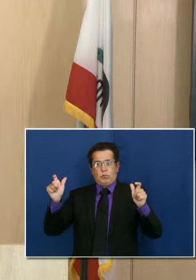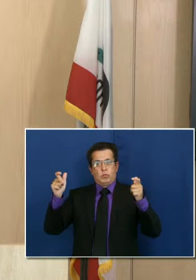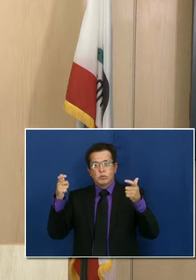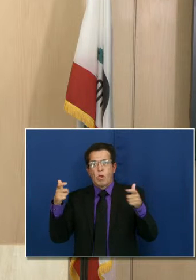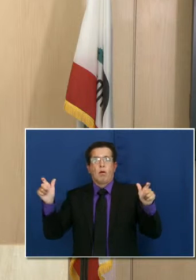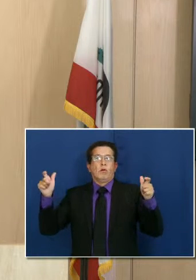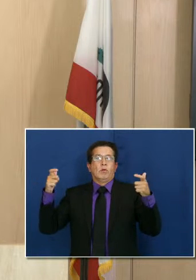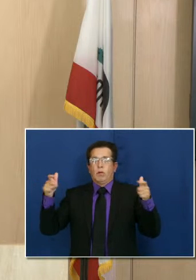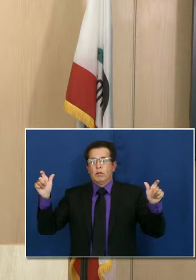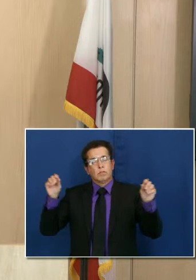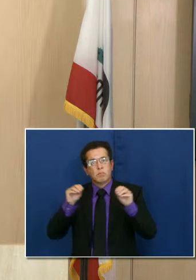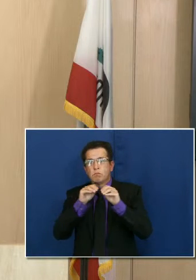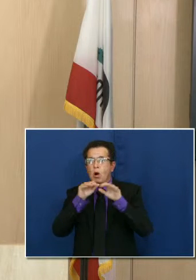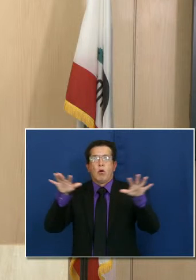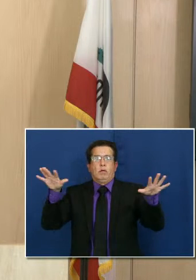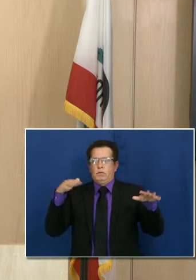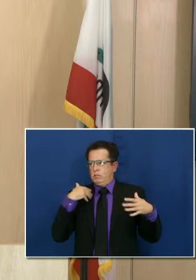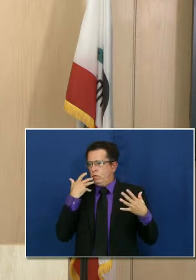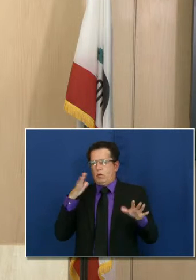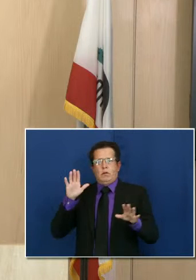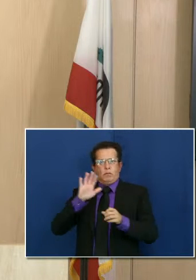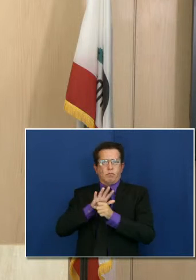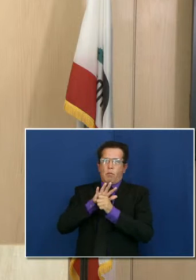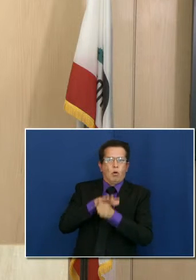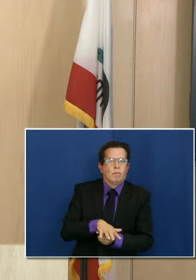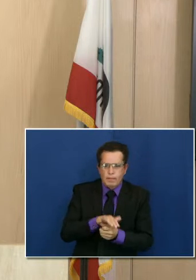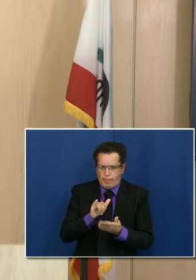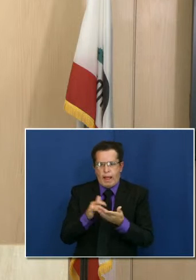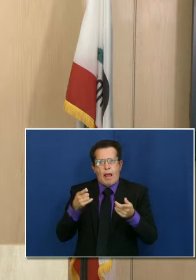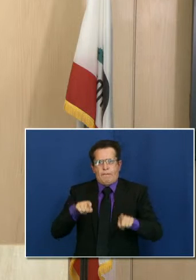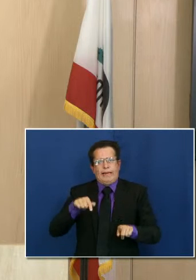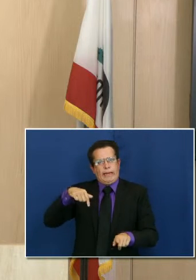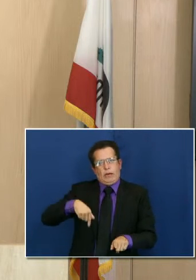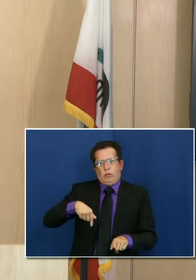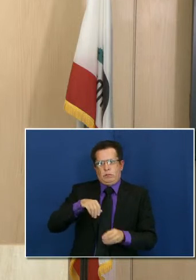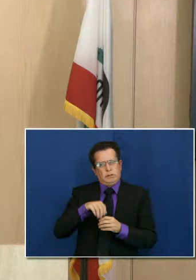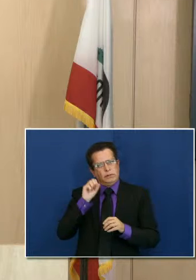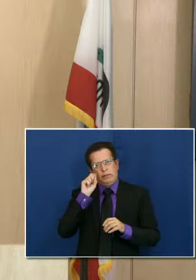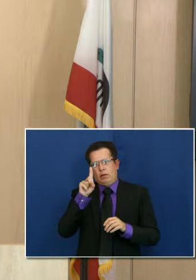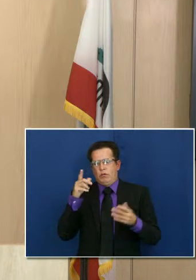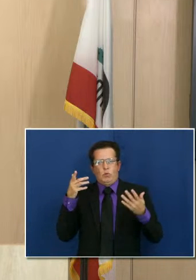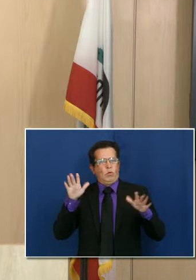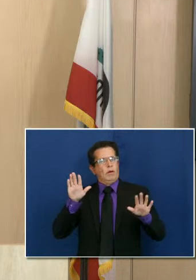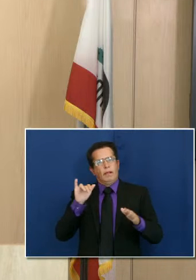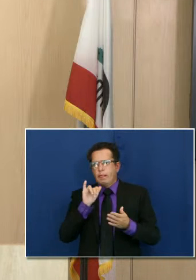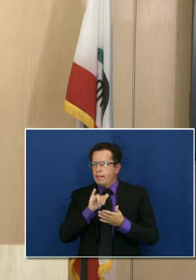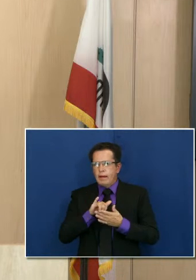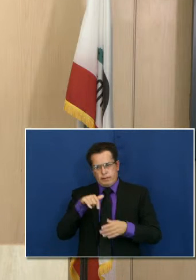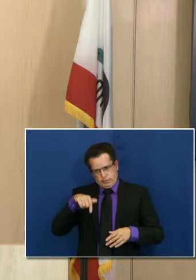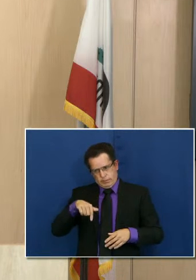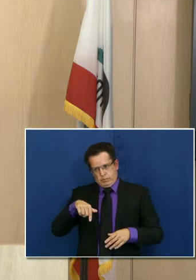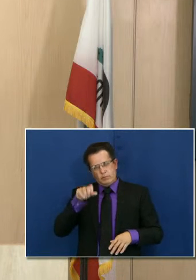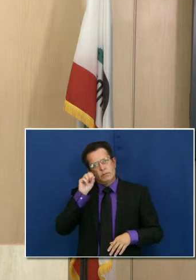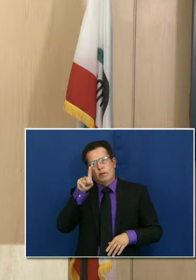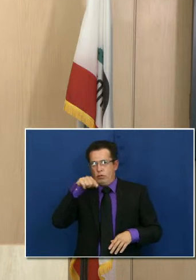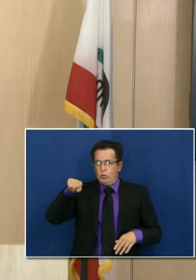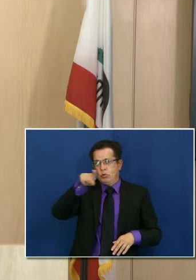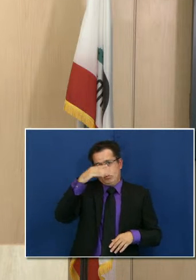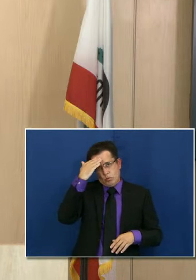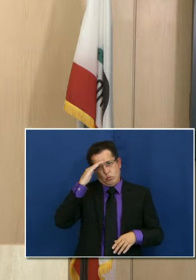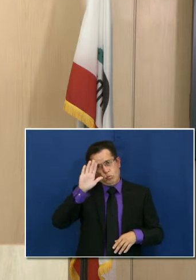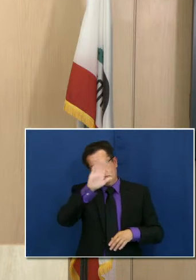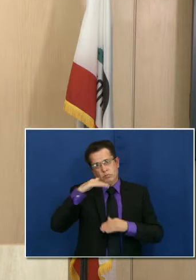don't want to be buried in that avalanche. So what can we do? Well, of course, you know the drill by